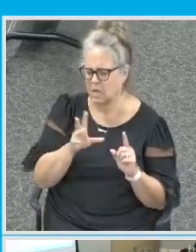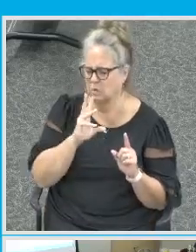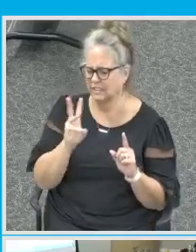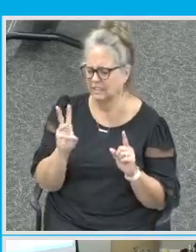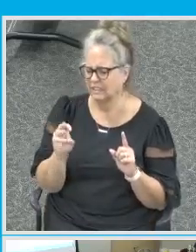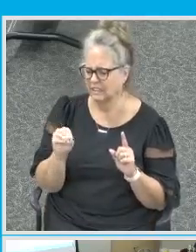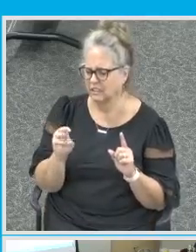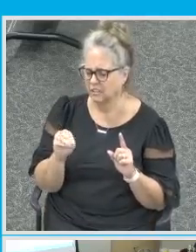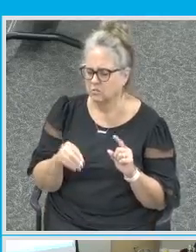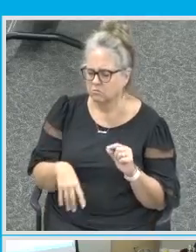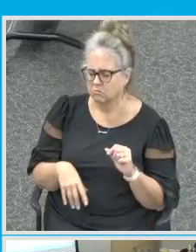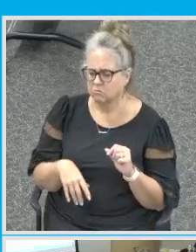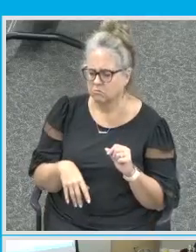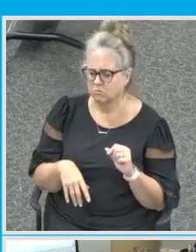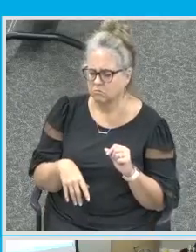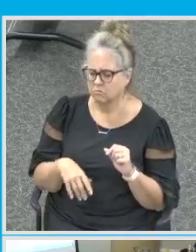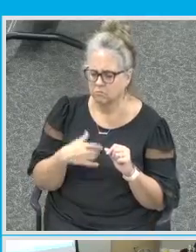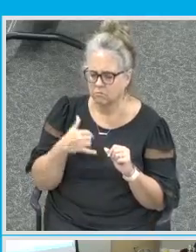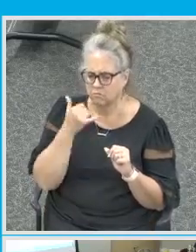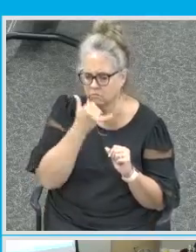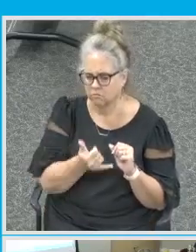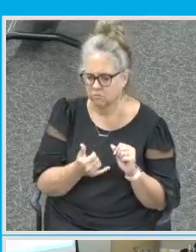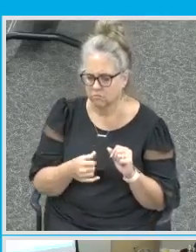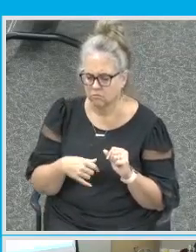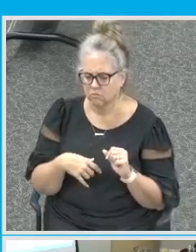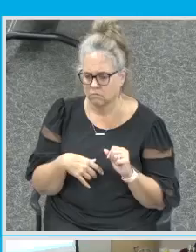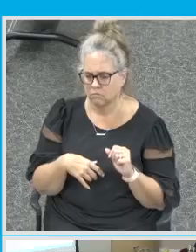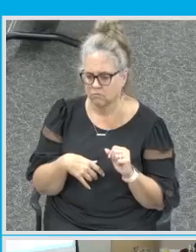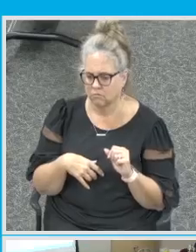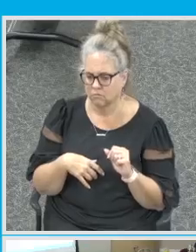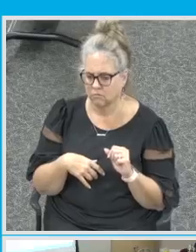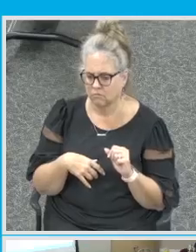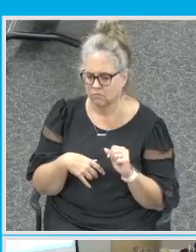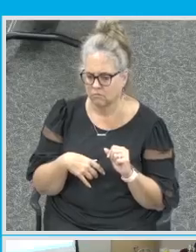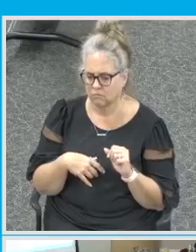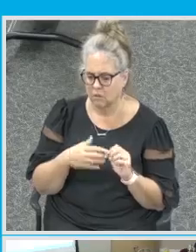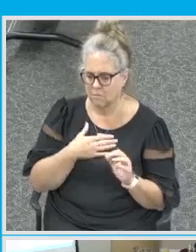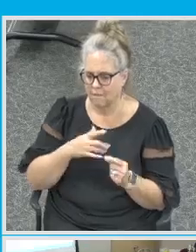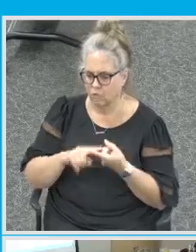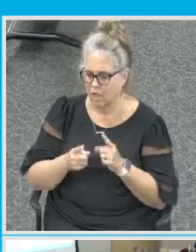her that I went to your suicide prevention training. My friend stopped me and